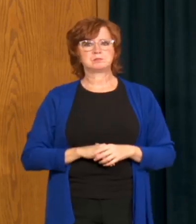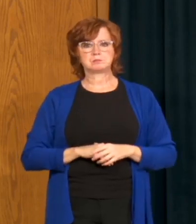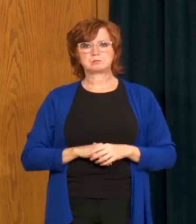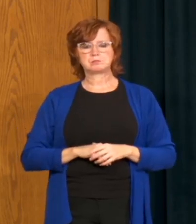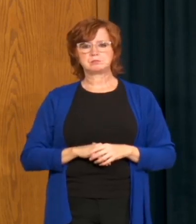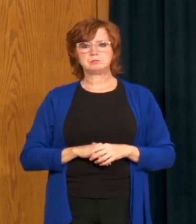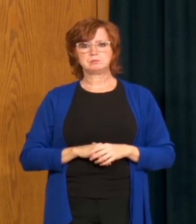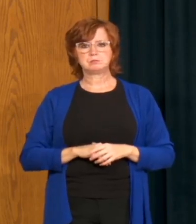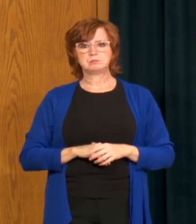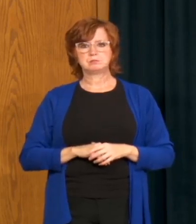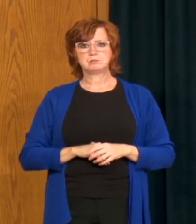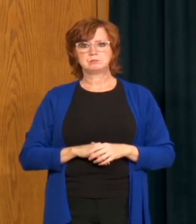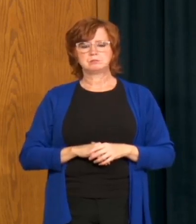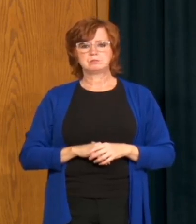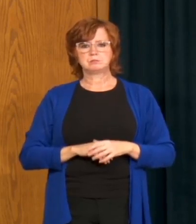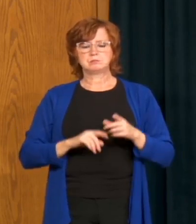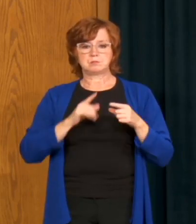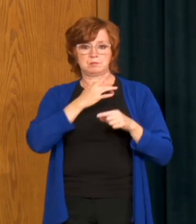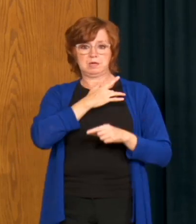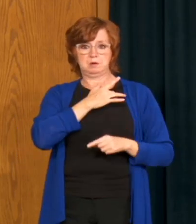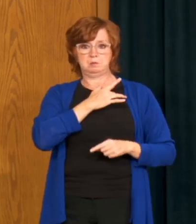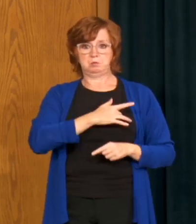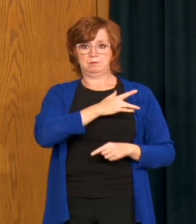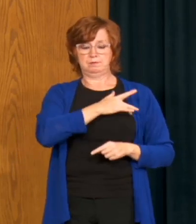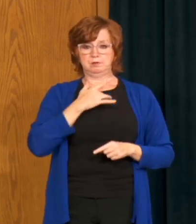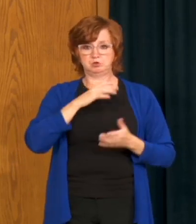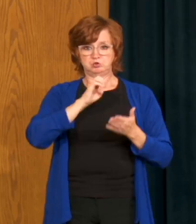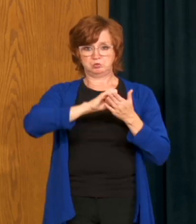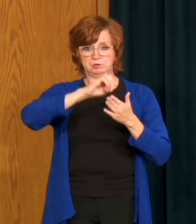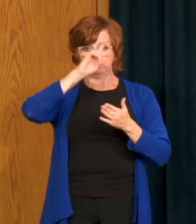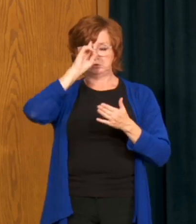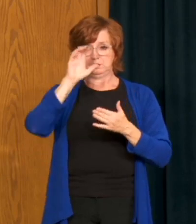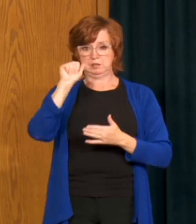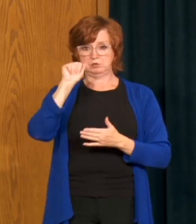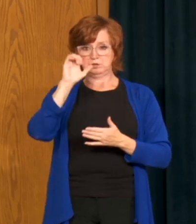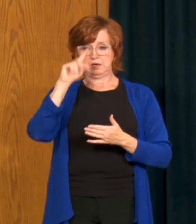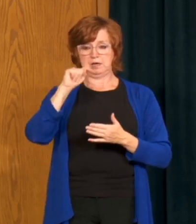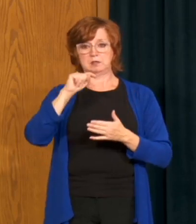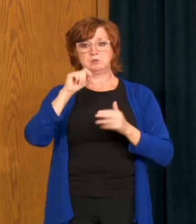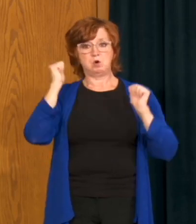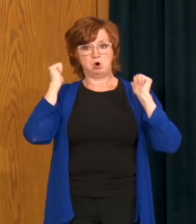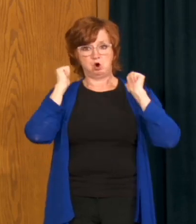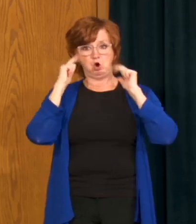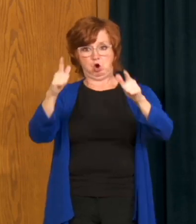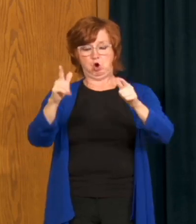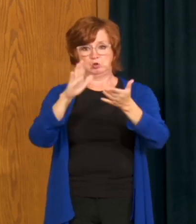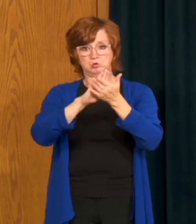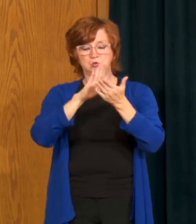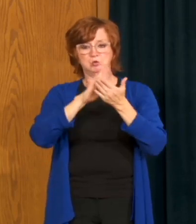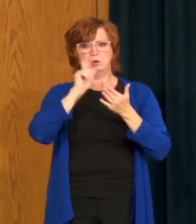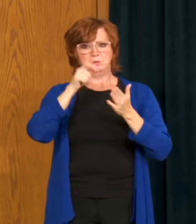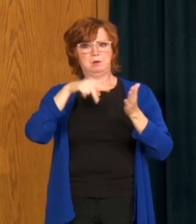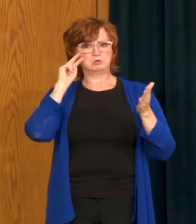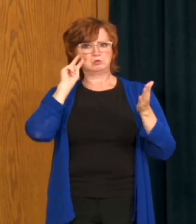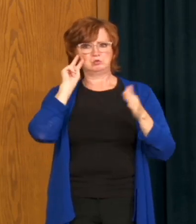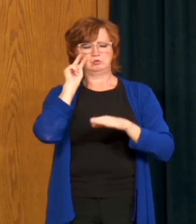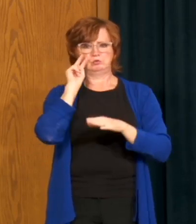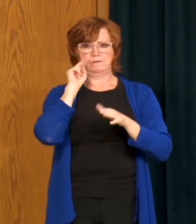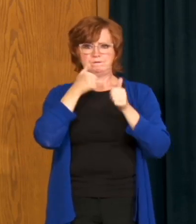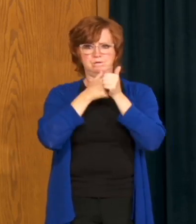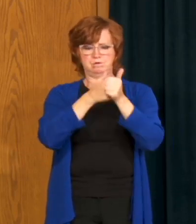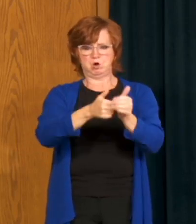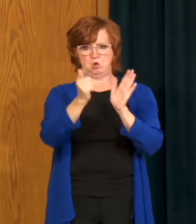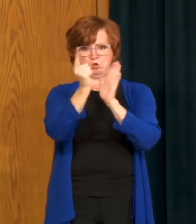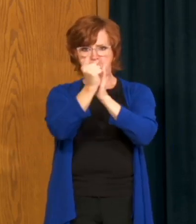the Provincial Education Act, all schools must observe the laws and regulations in the province in relation to a